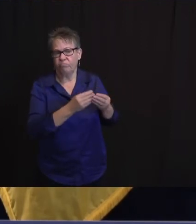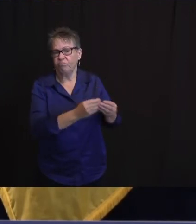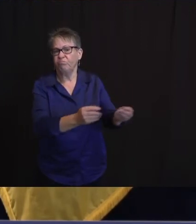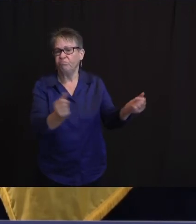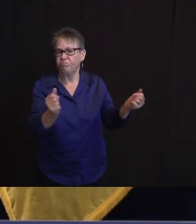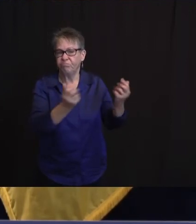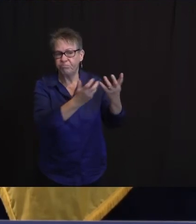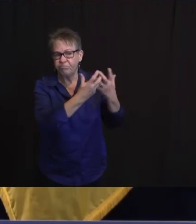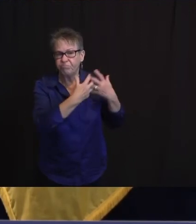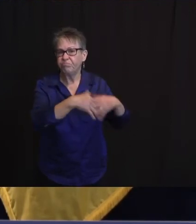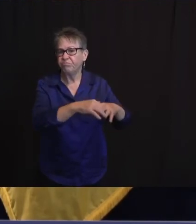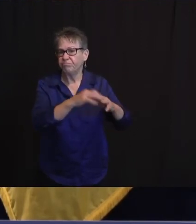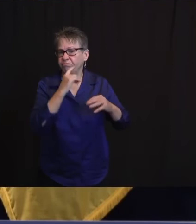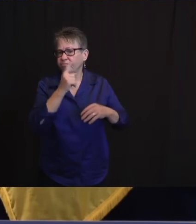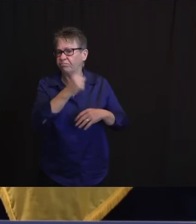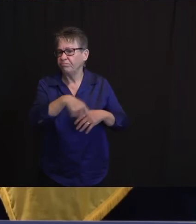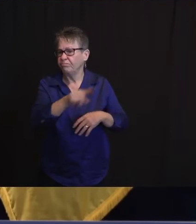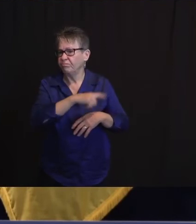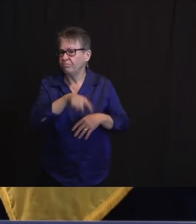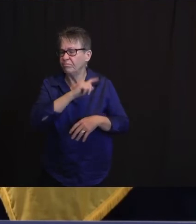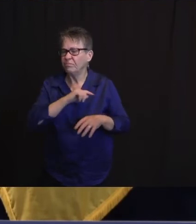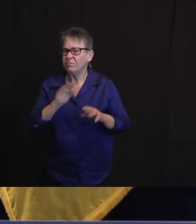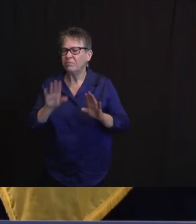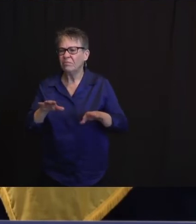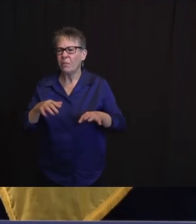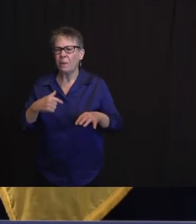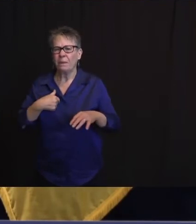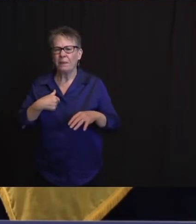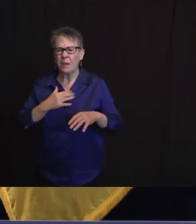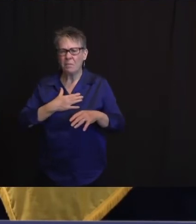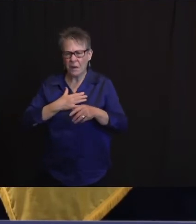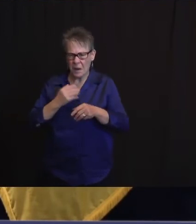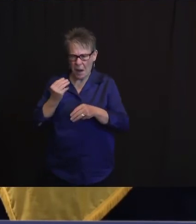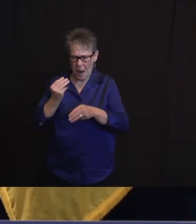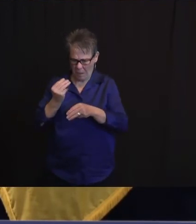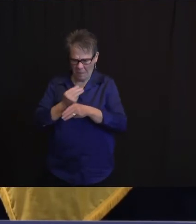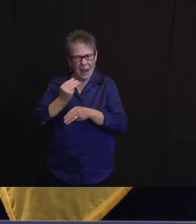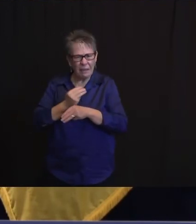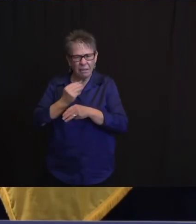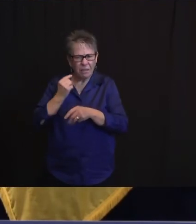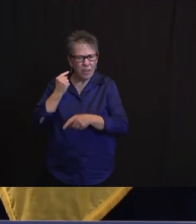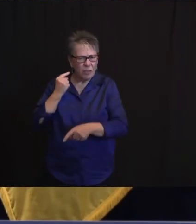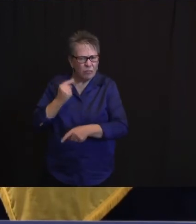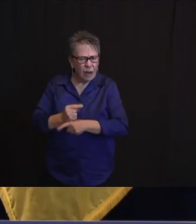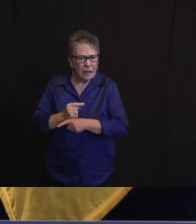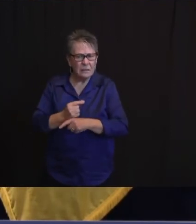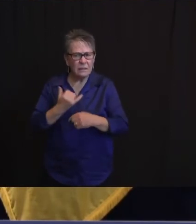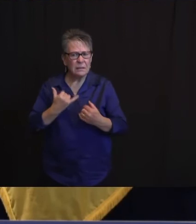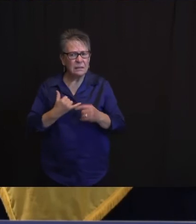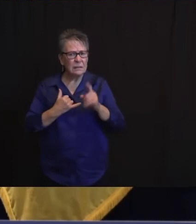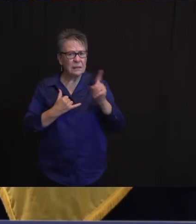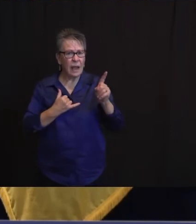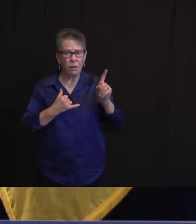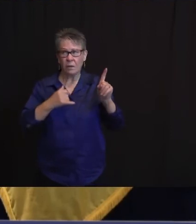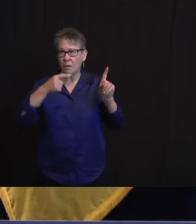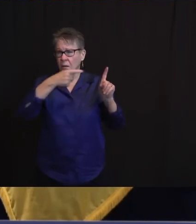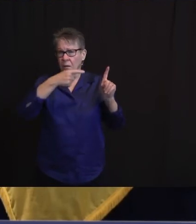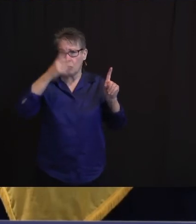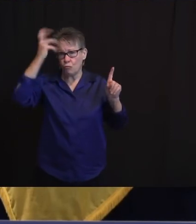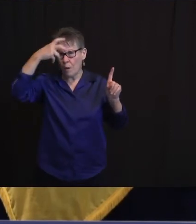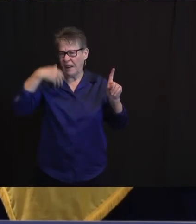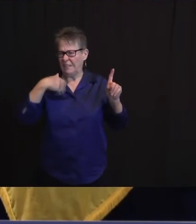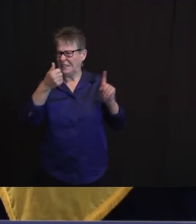if my math is right, we have 16 days of this administration left in Washington, and I believe we will turn a very meaningful